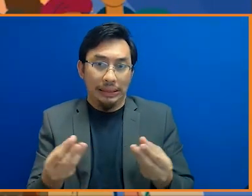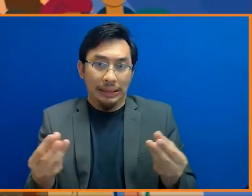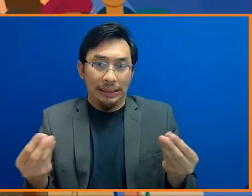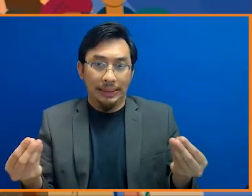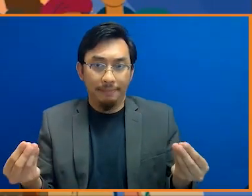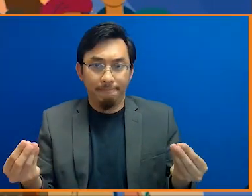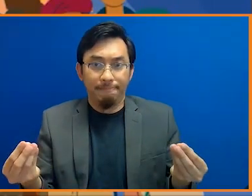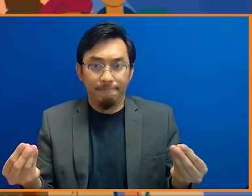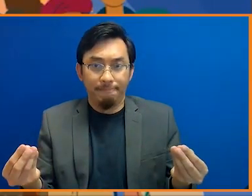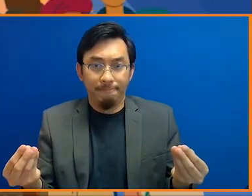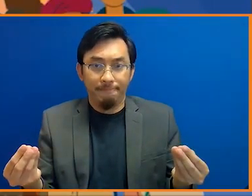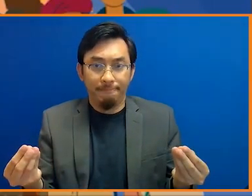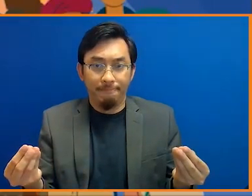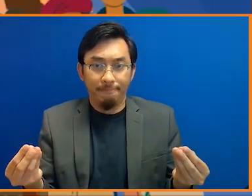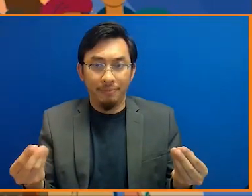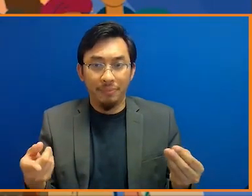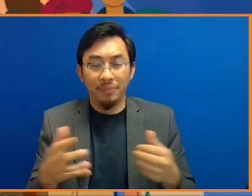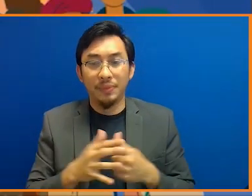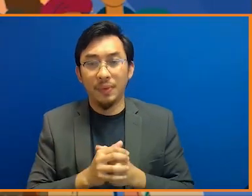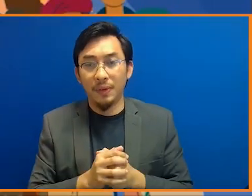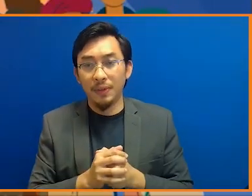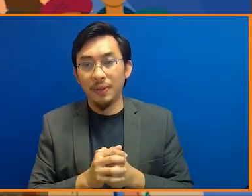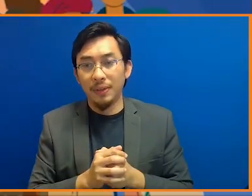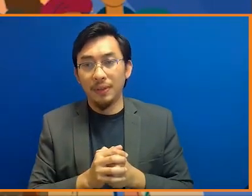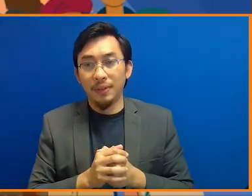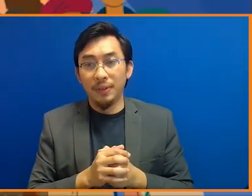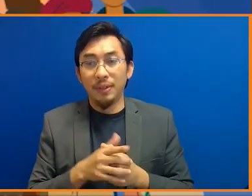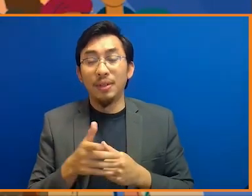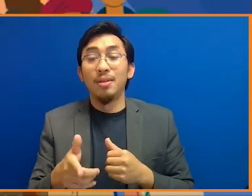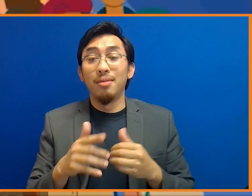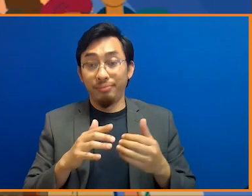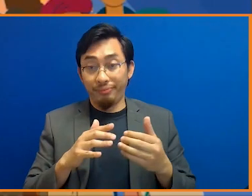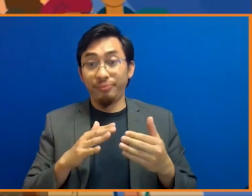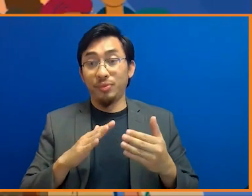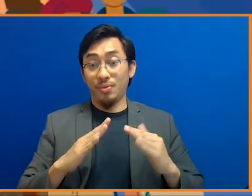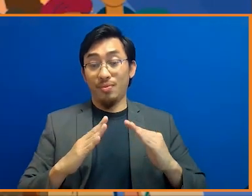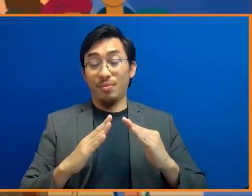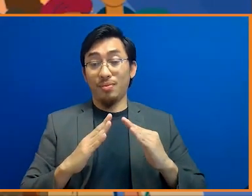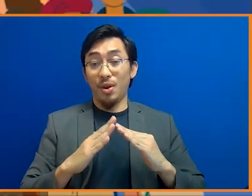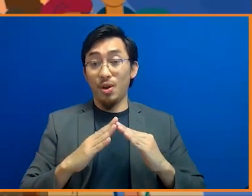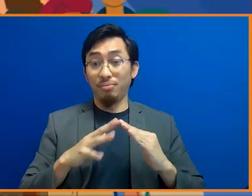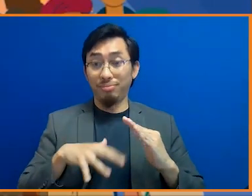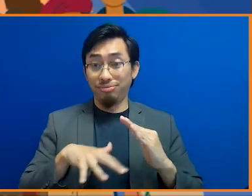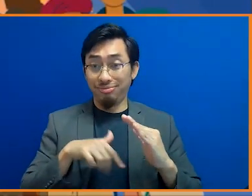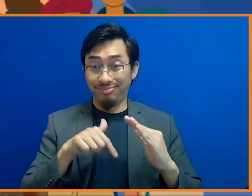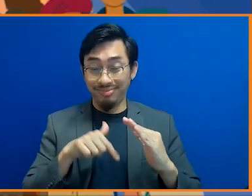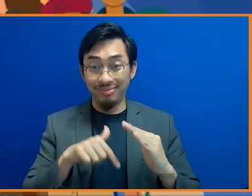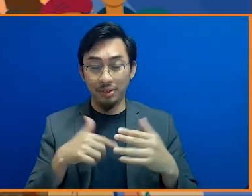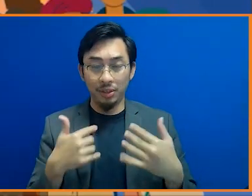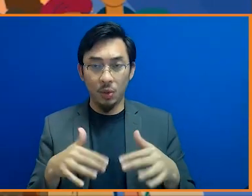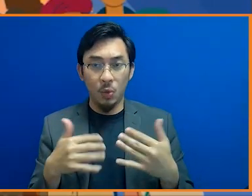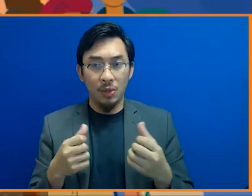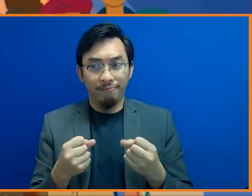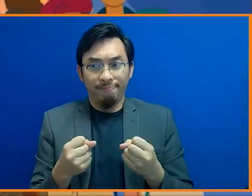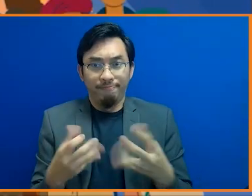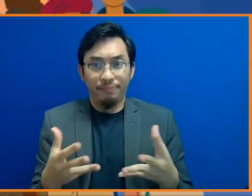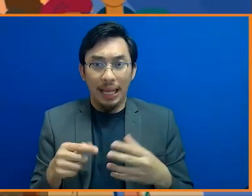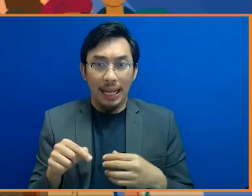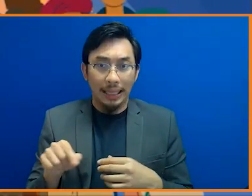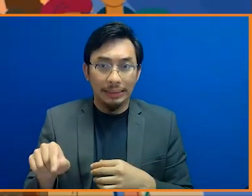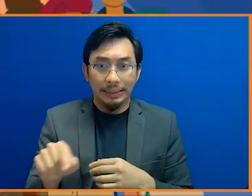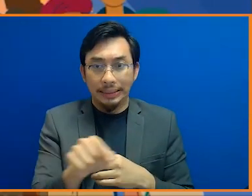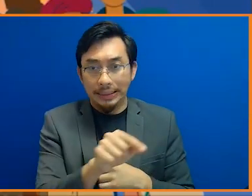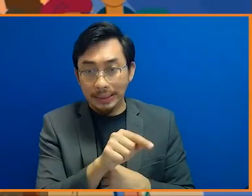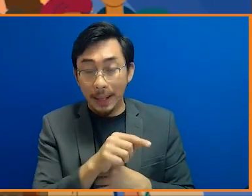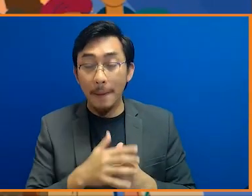victims. And household composition play a key role in survival in the context